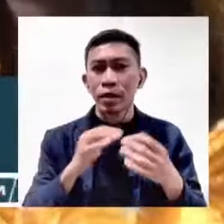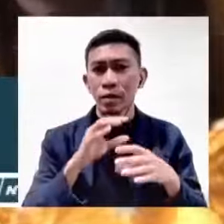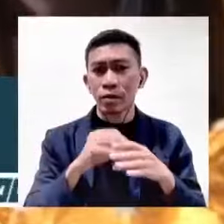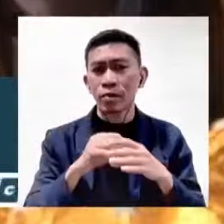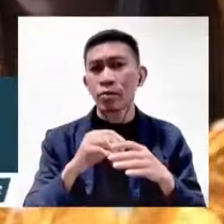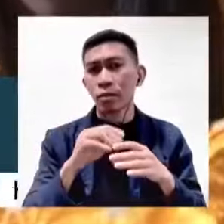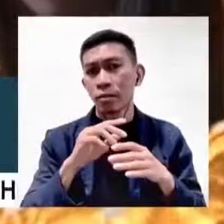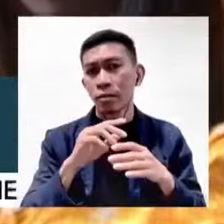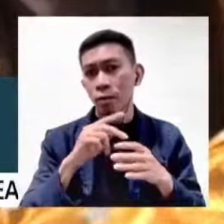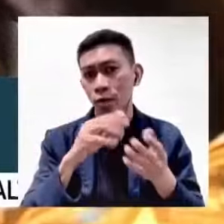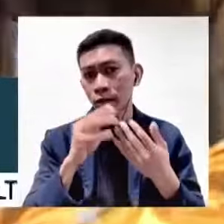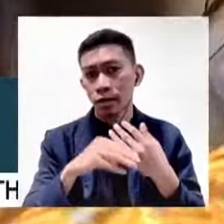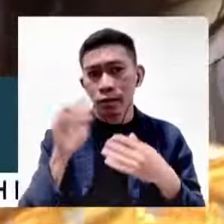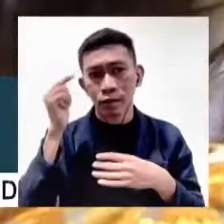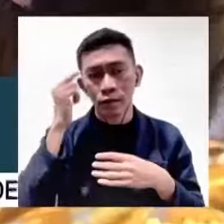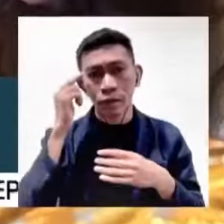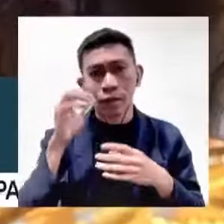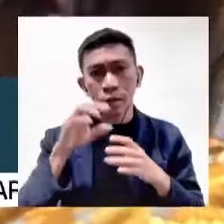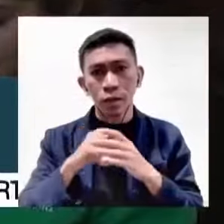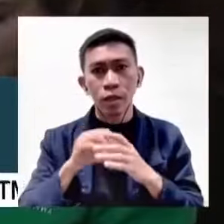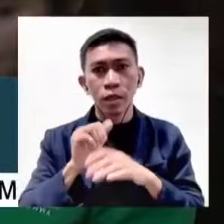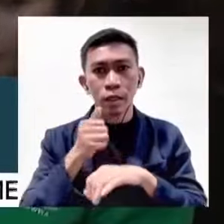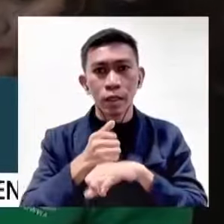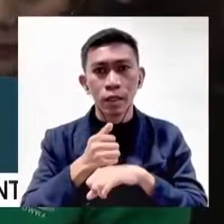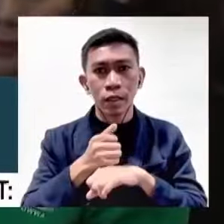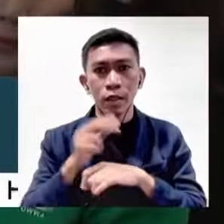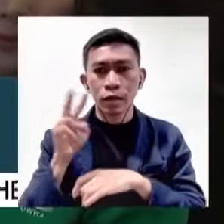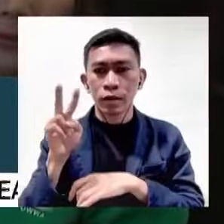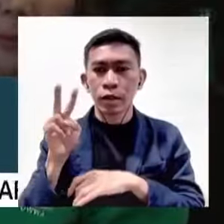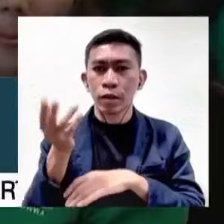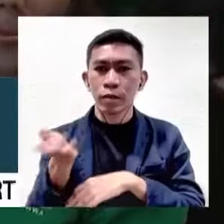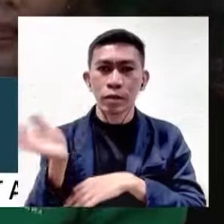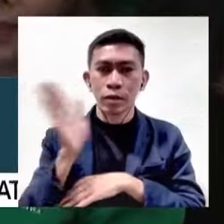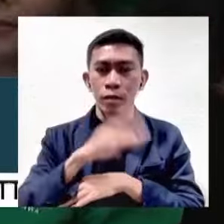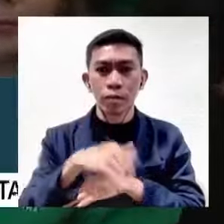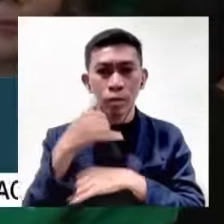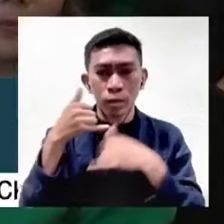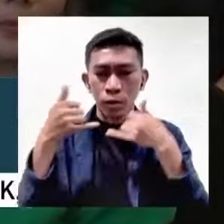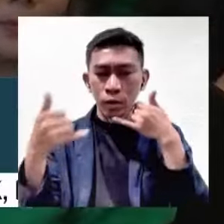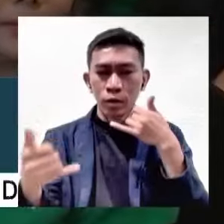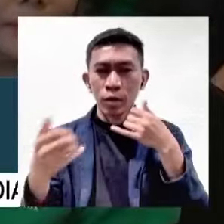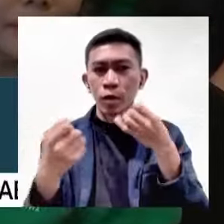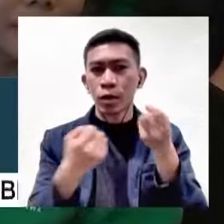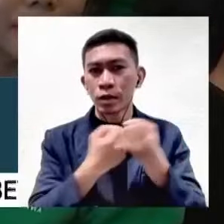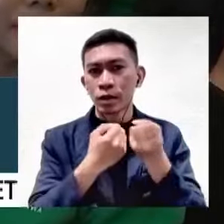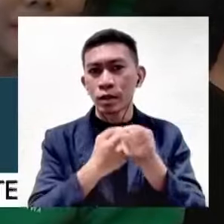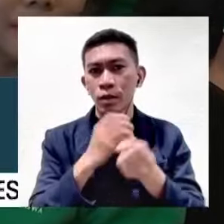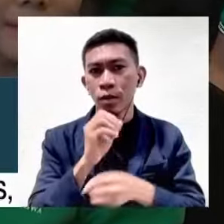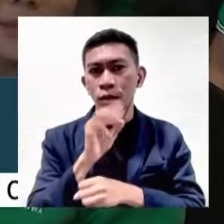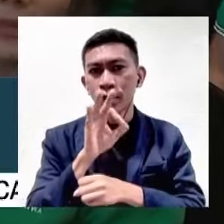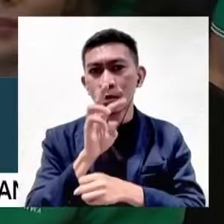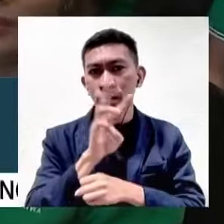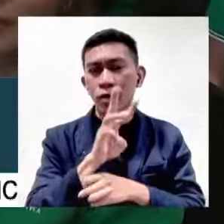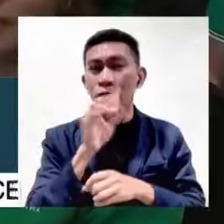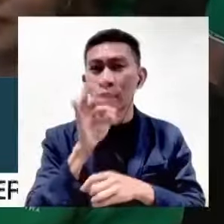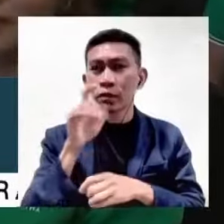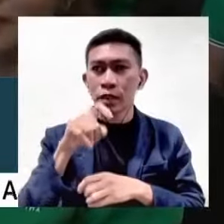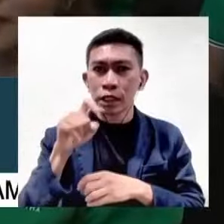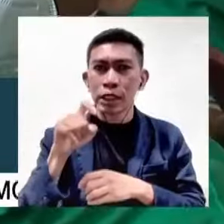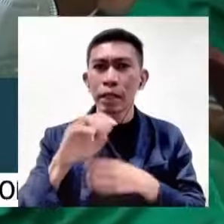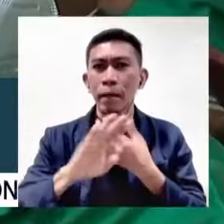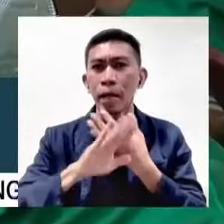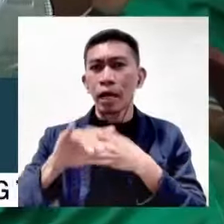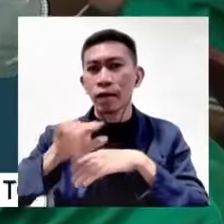including the establishment of a 24/7 hotline that aims to assist OFWs in need of rescue, repatriation, and